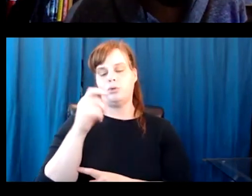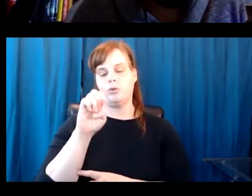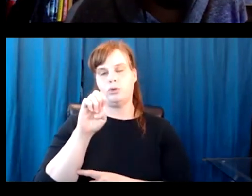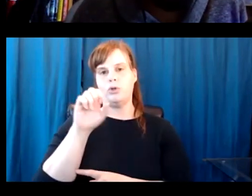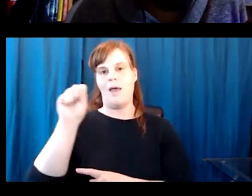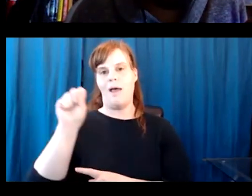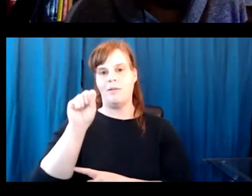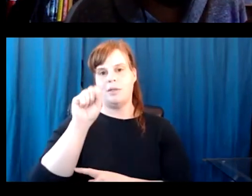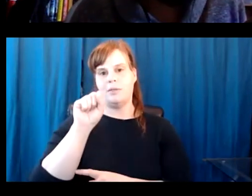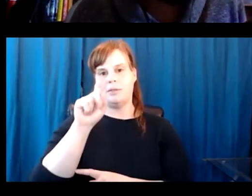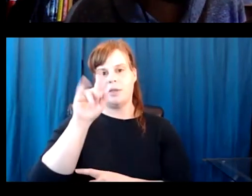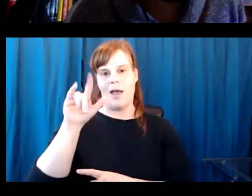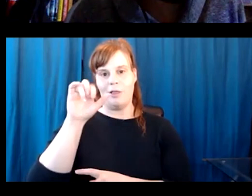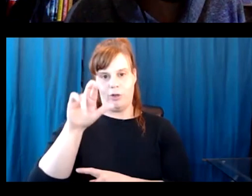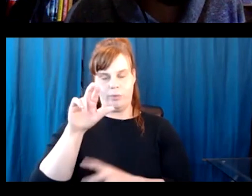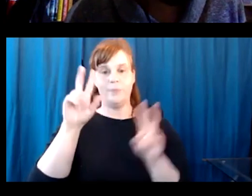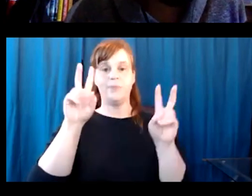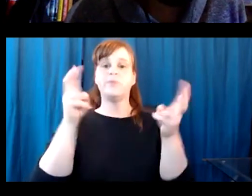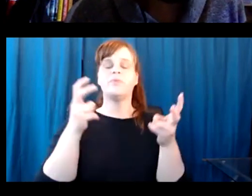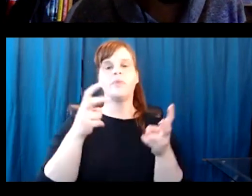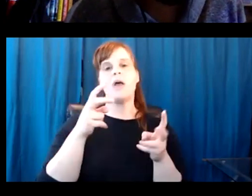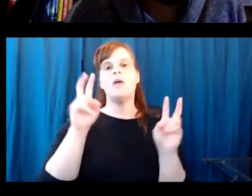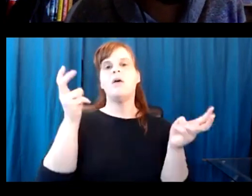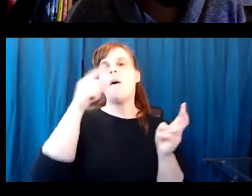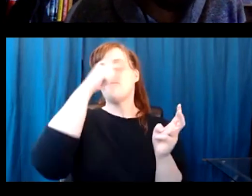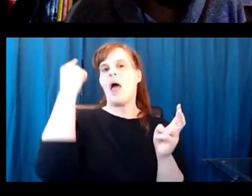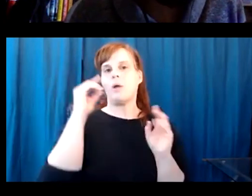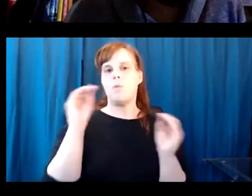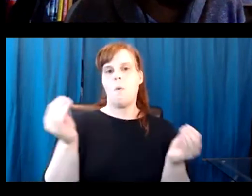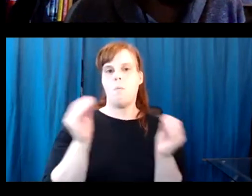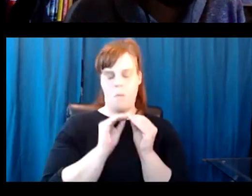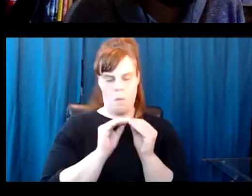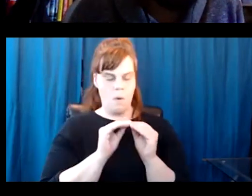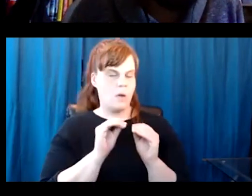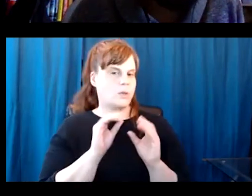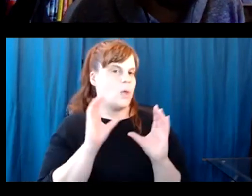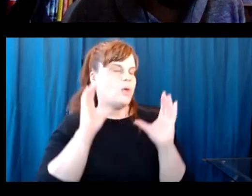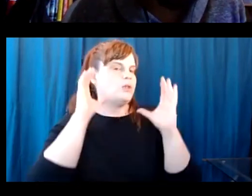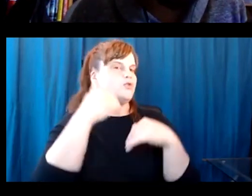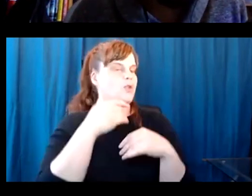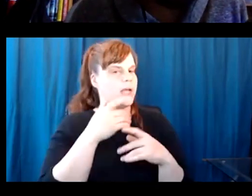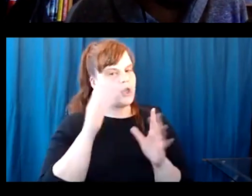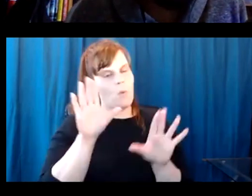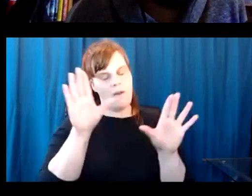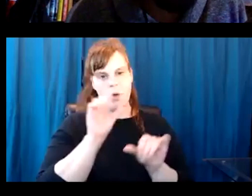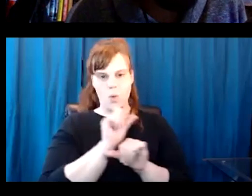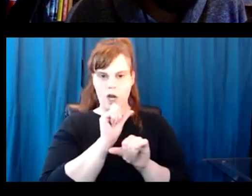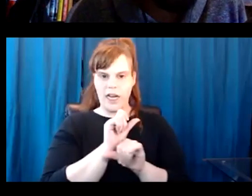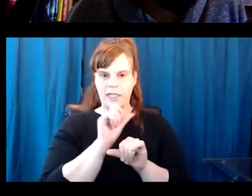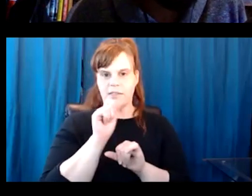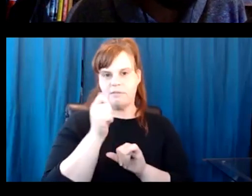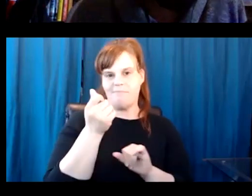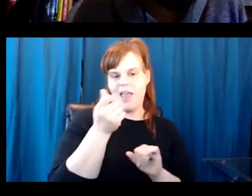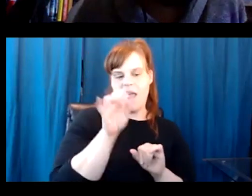No More, being an account of the strange and wonderful workings of science in the land of the free, AD